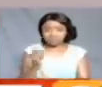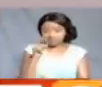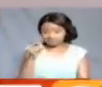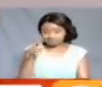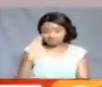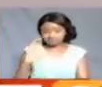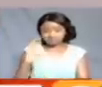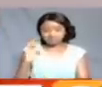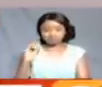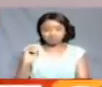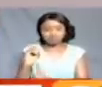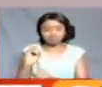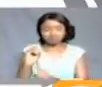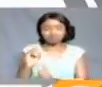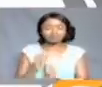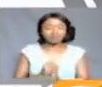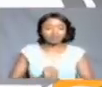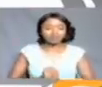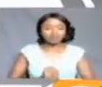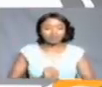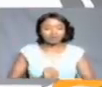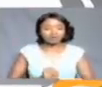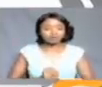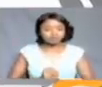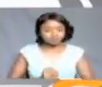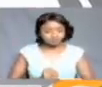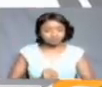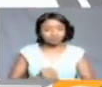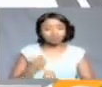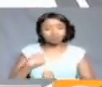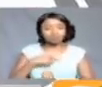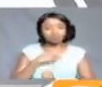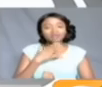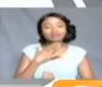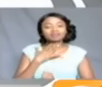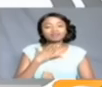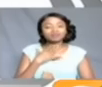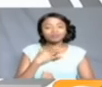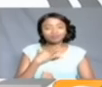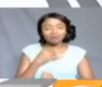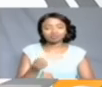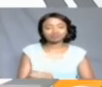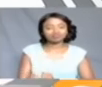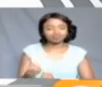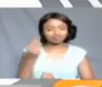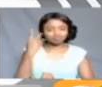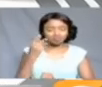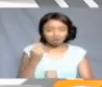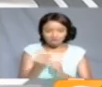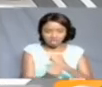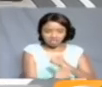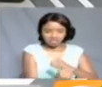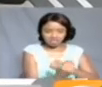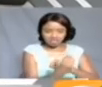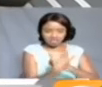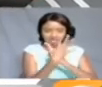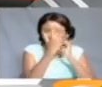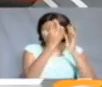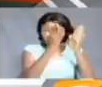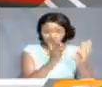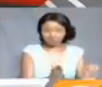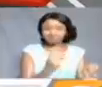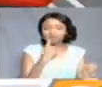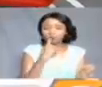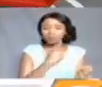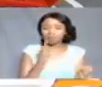much for coming in. Thank you. I think we need to first define what an influencer is, especially in this